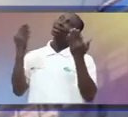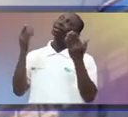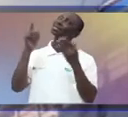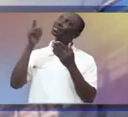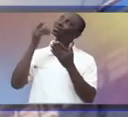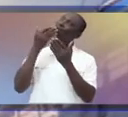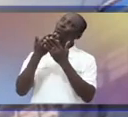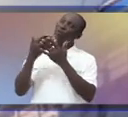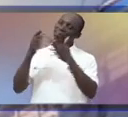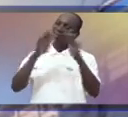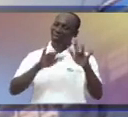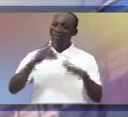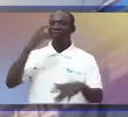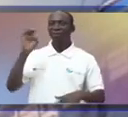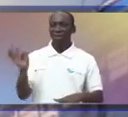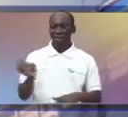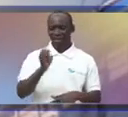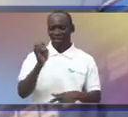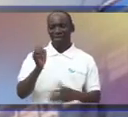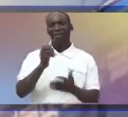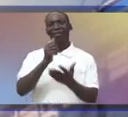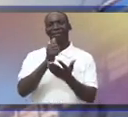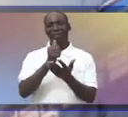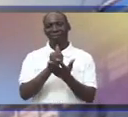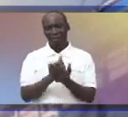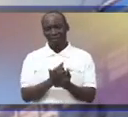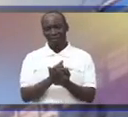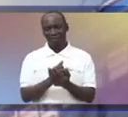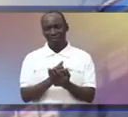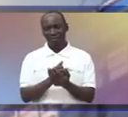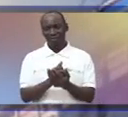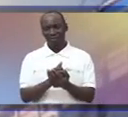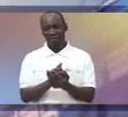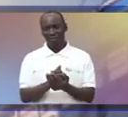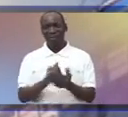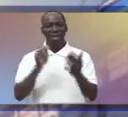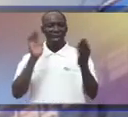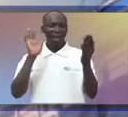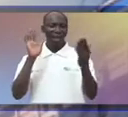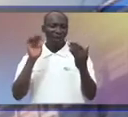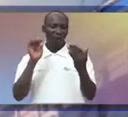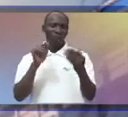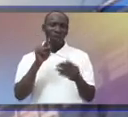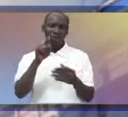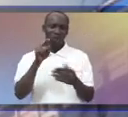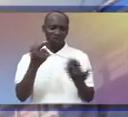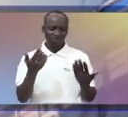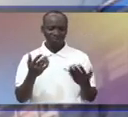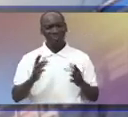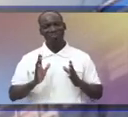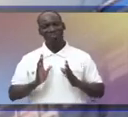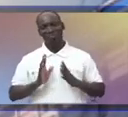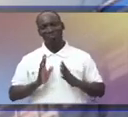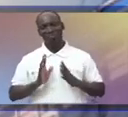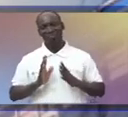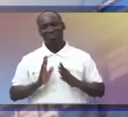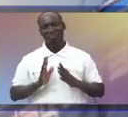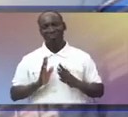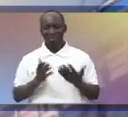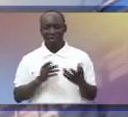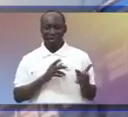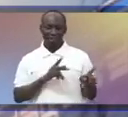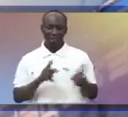oyie na adoye nso ewo hoda amen ye ogidie se Yankopon adom nti anope asiesie wo ho se simadua